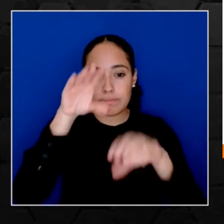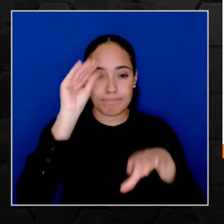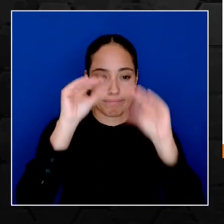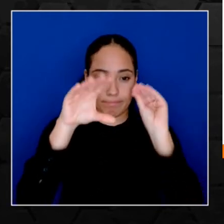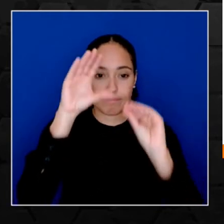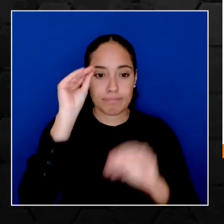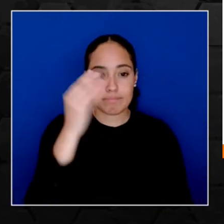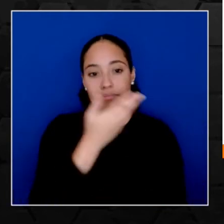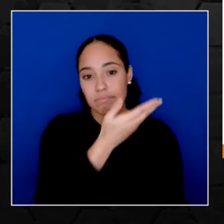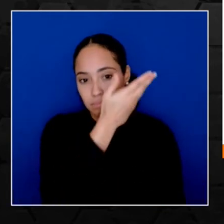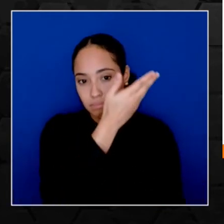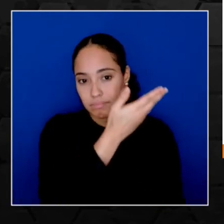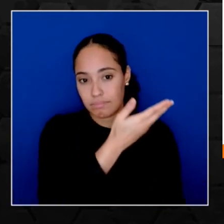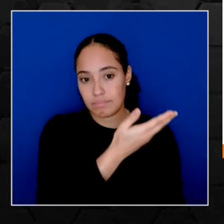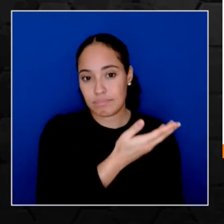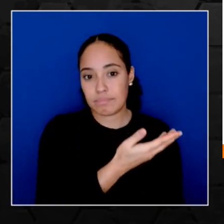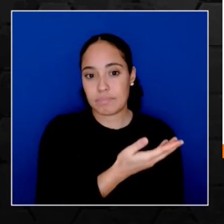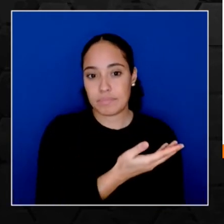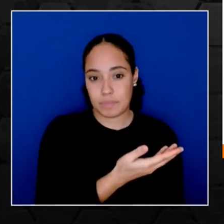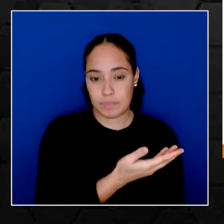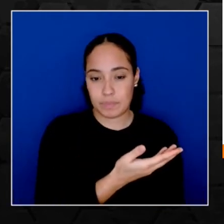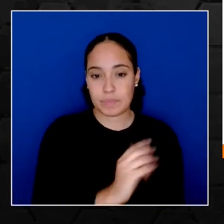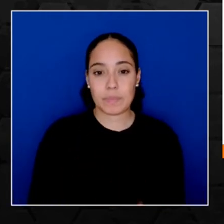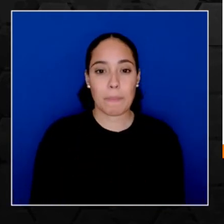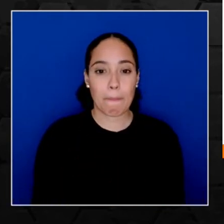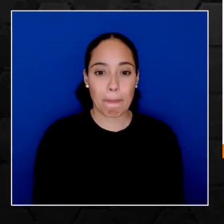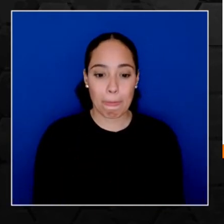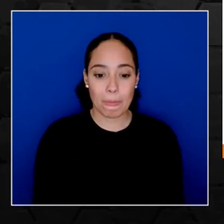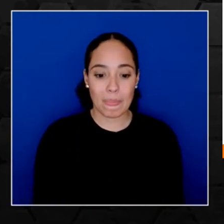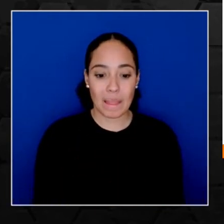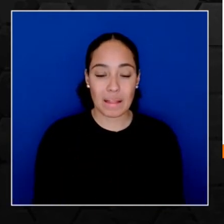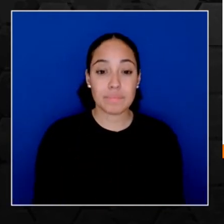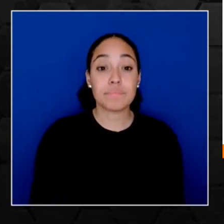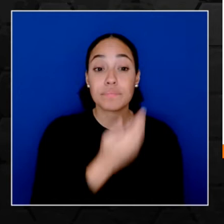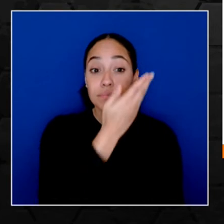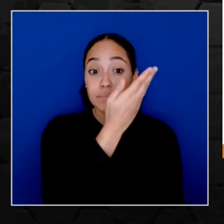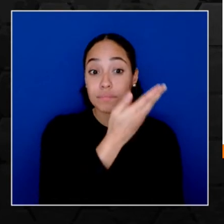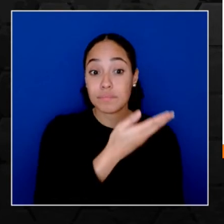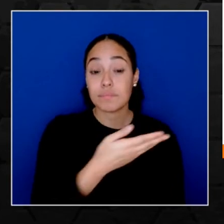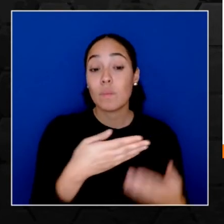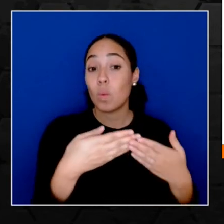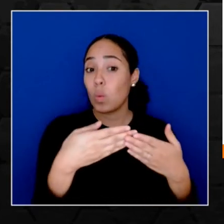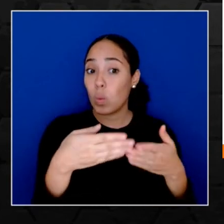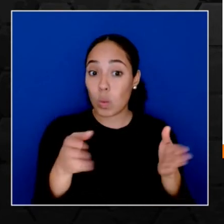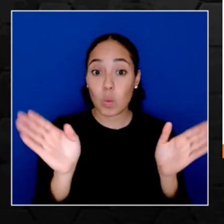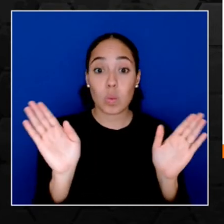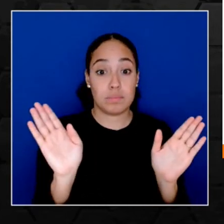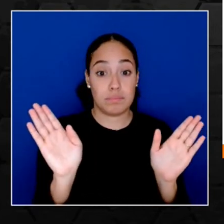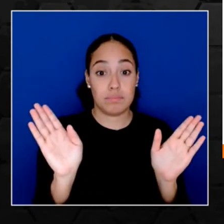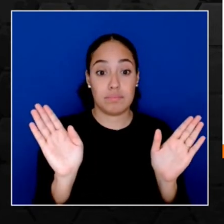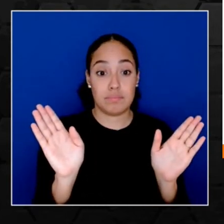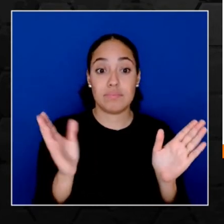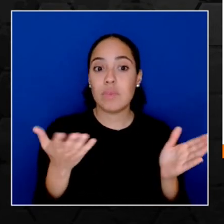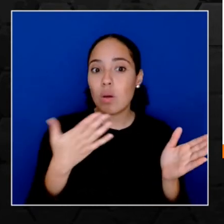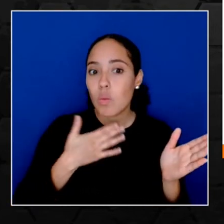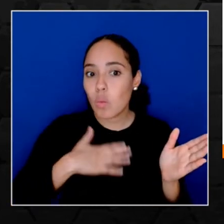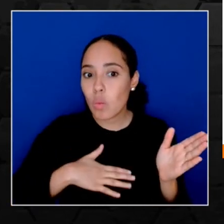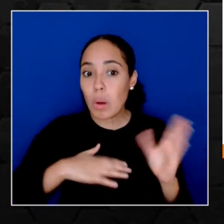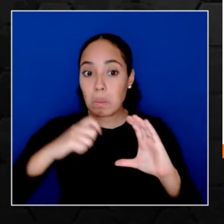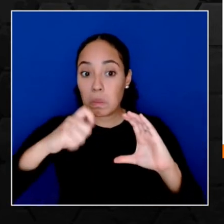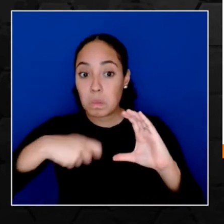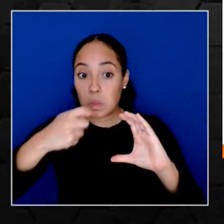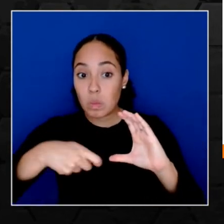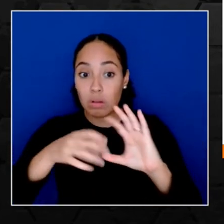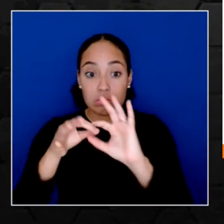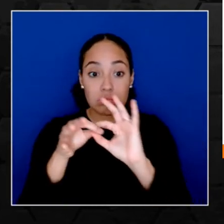there. CodePen of TensorFlow is also open. So if you want to explore TensorFlow or TensorFlow project, all the CodePen, all